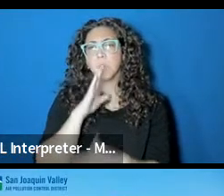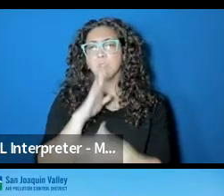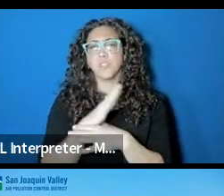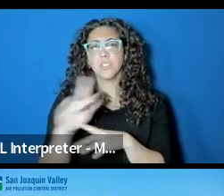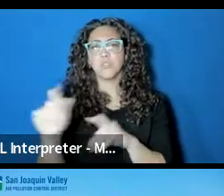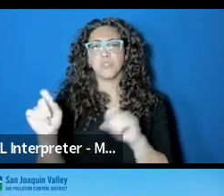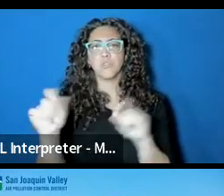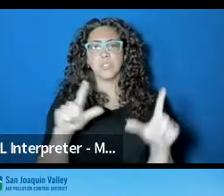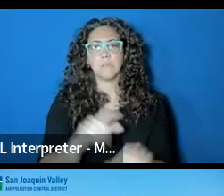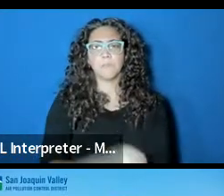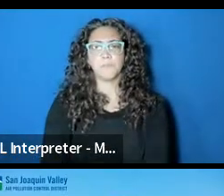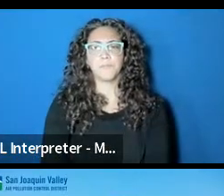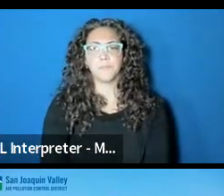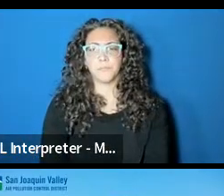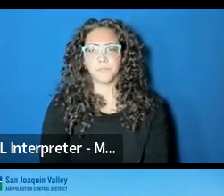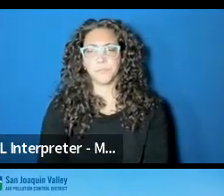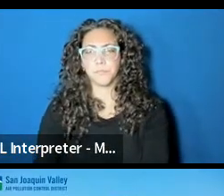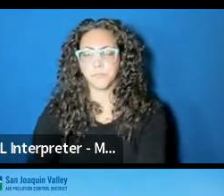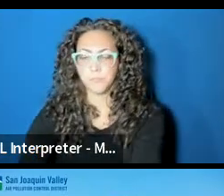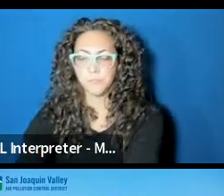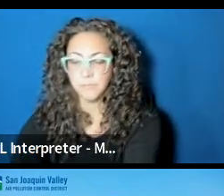Just gonna pull this up real quick.